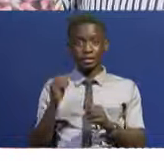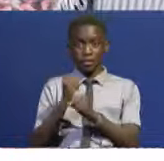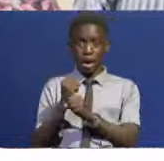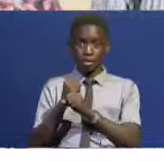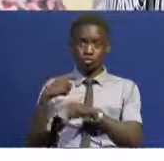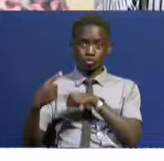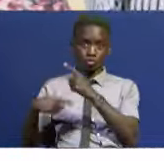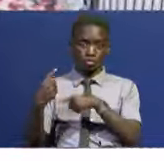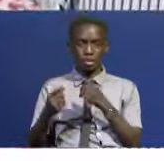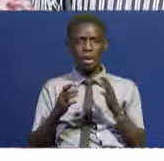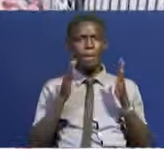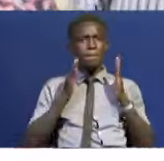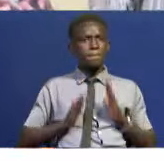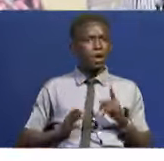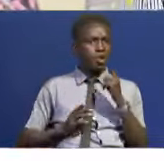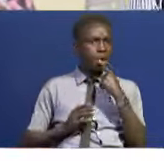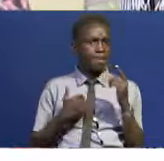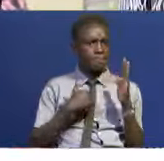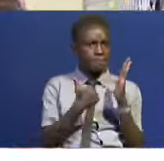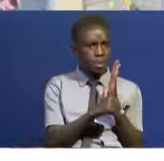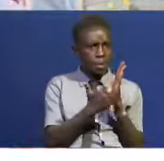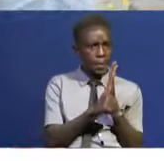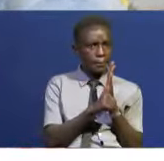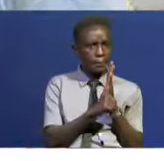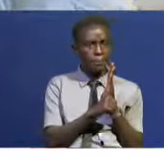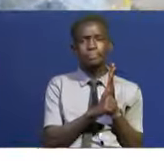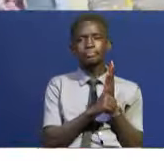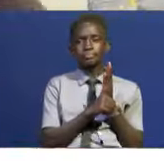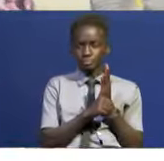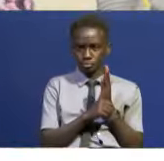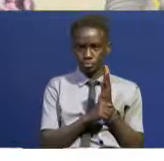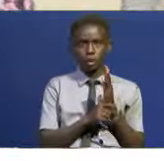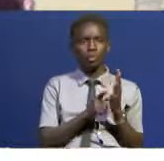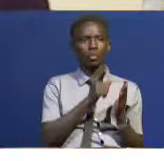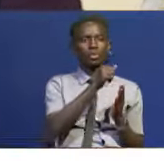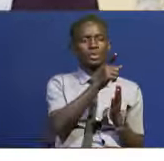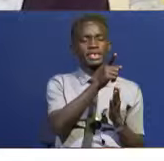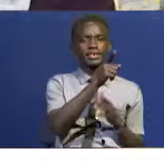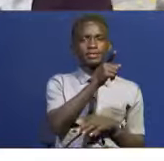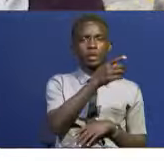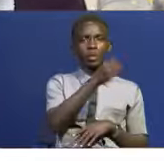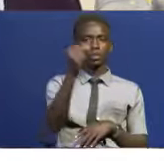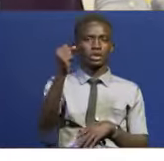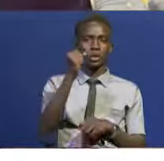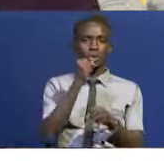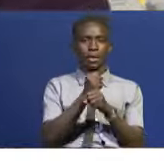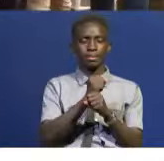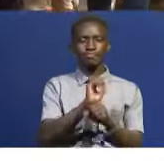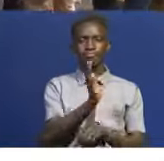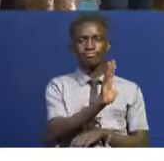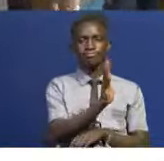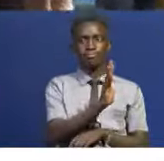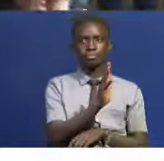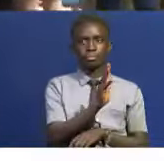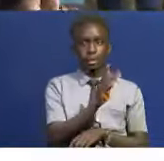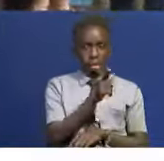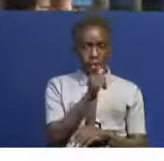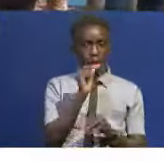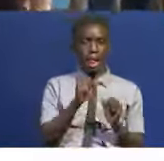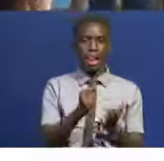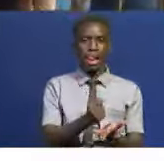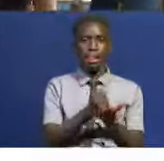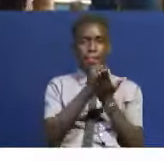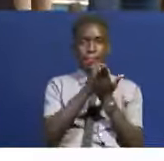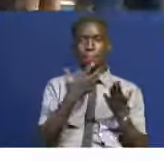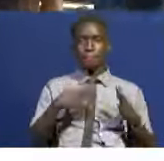issues is stopped from working, then we will stop having people being conned their money. At the same time,